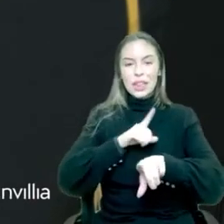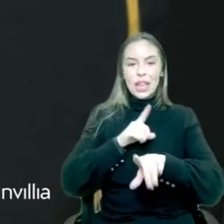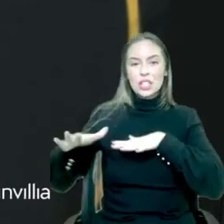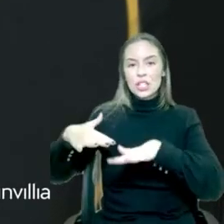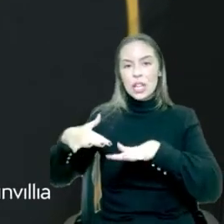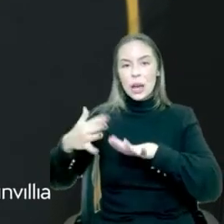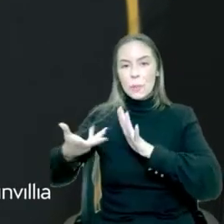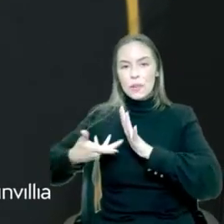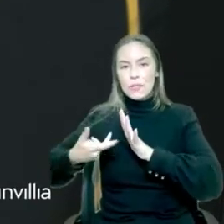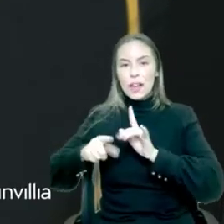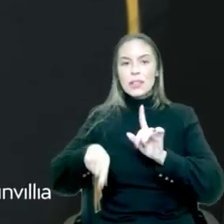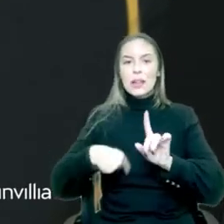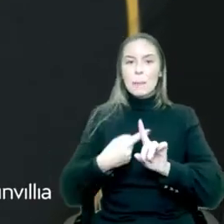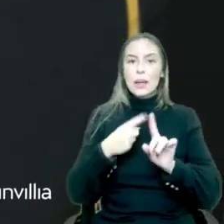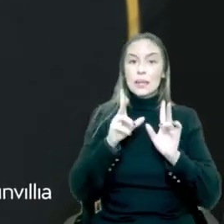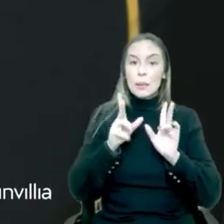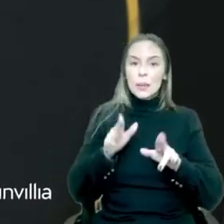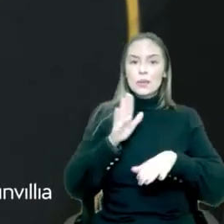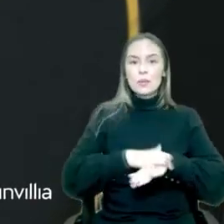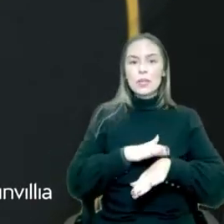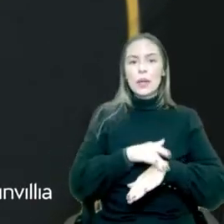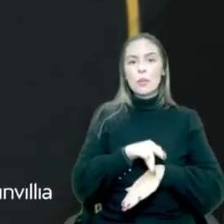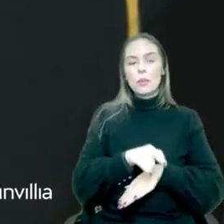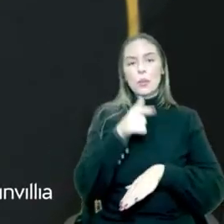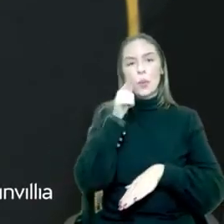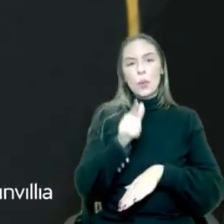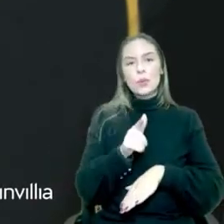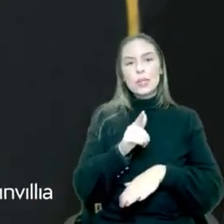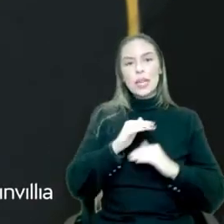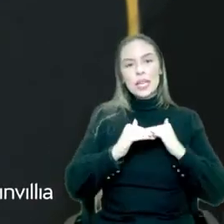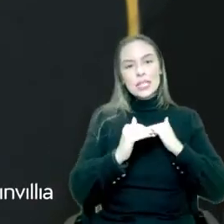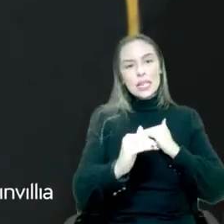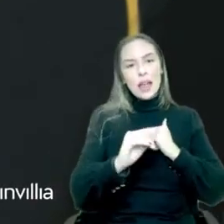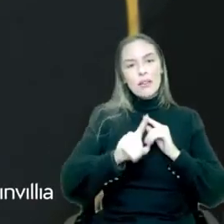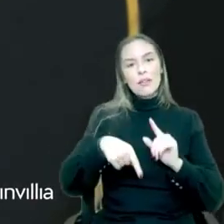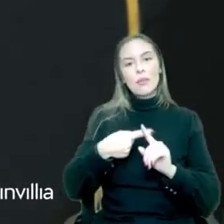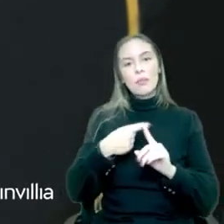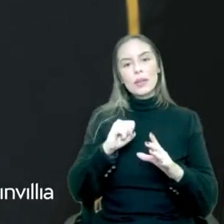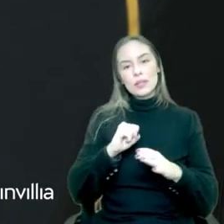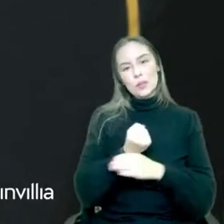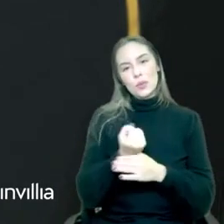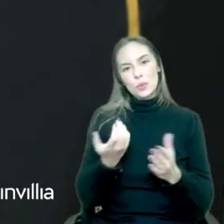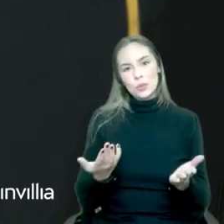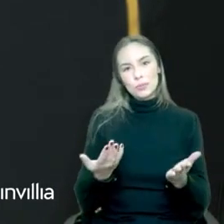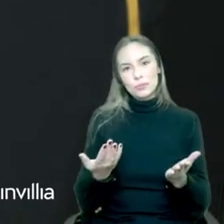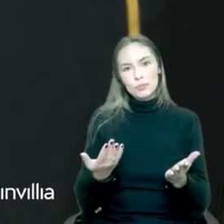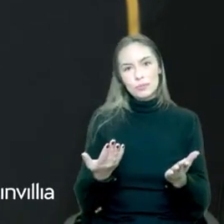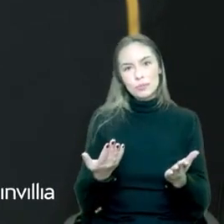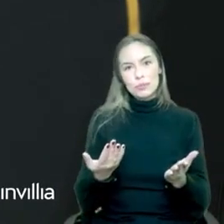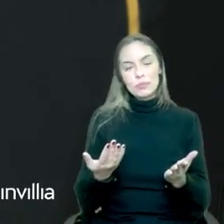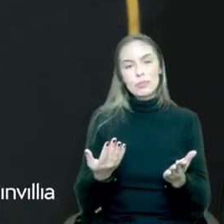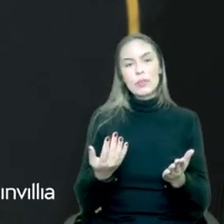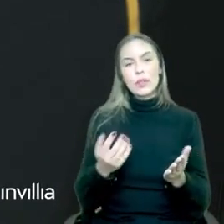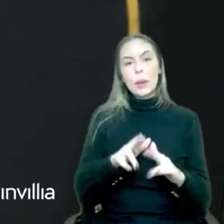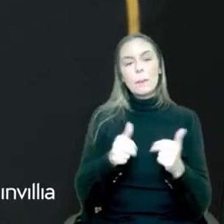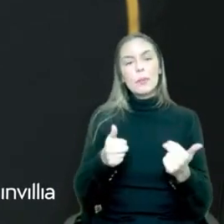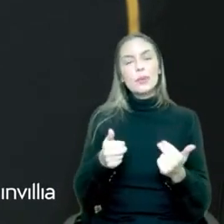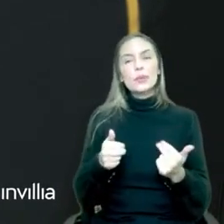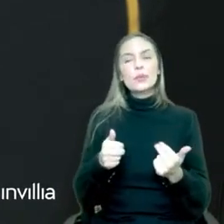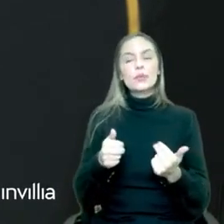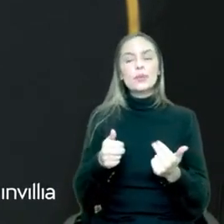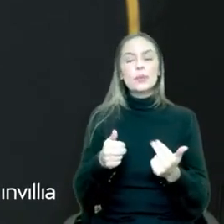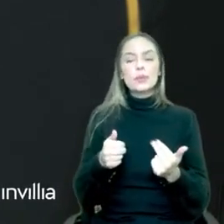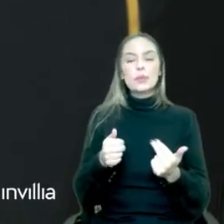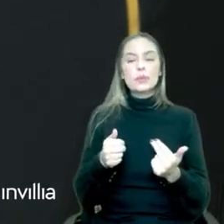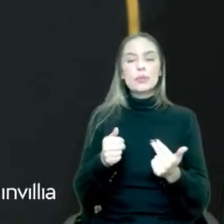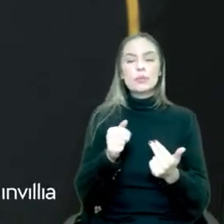time stable and secure, right? So, and I think that within new